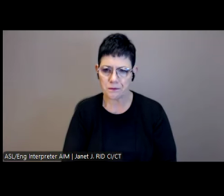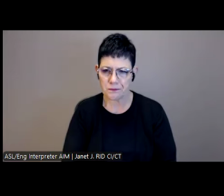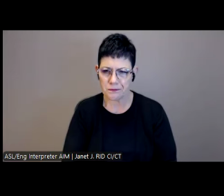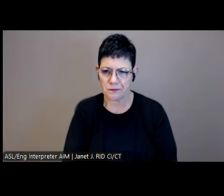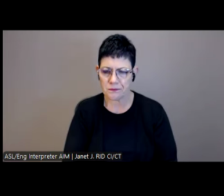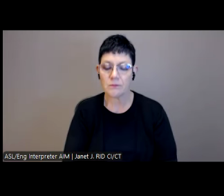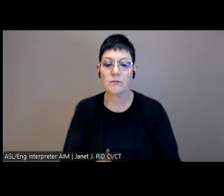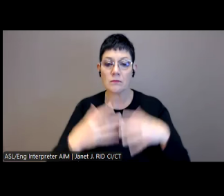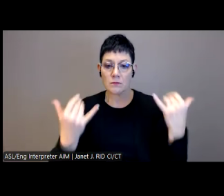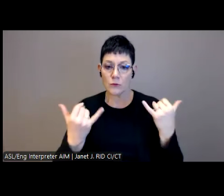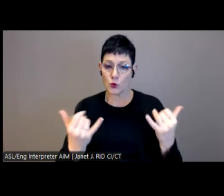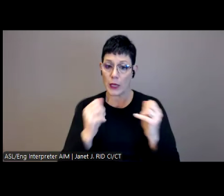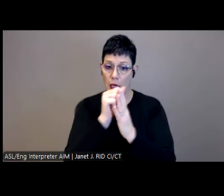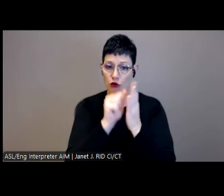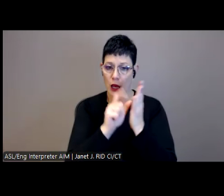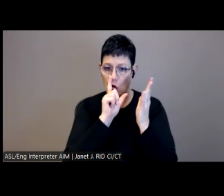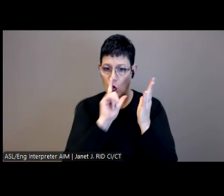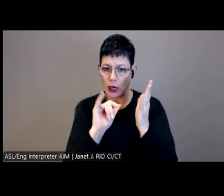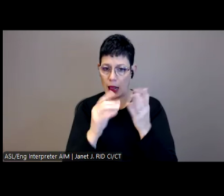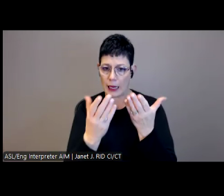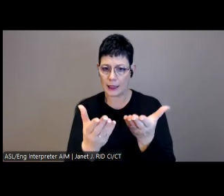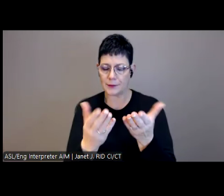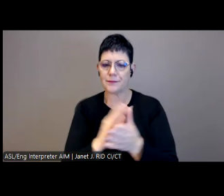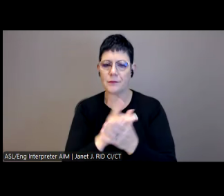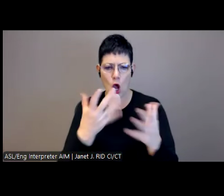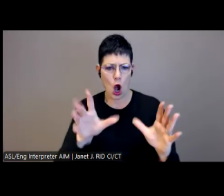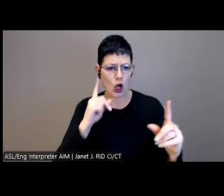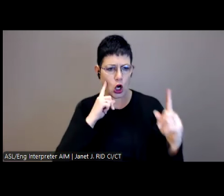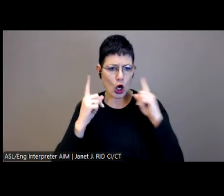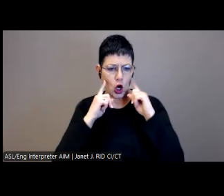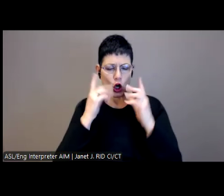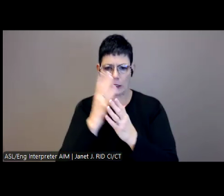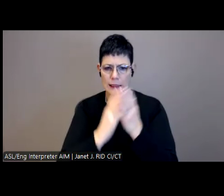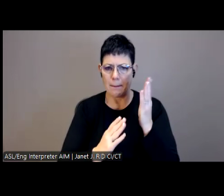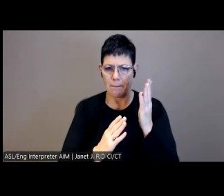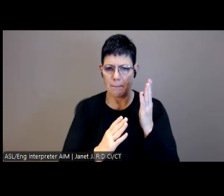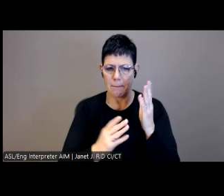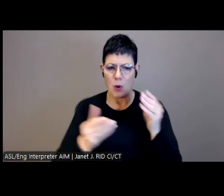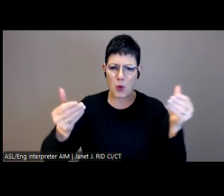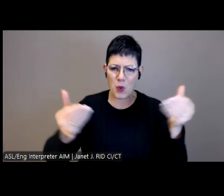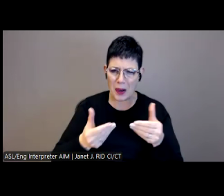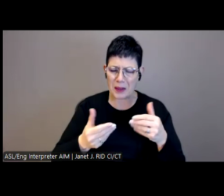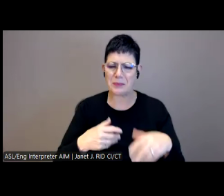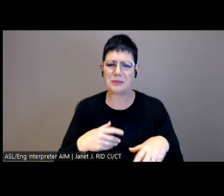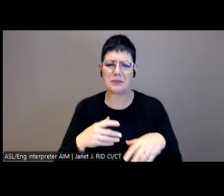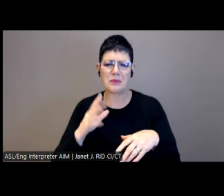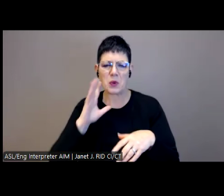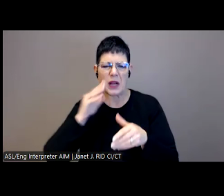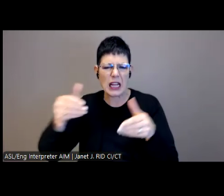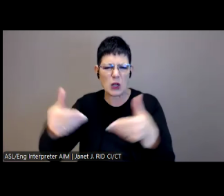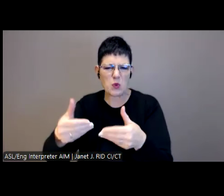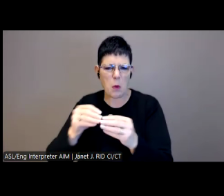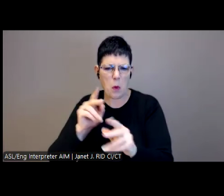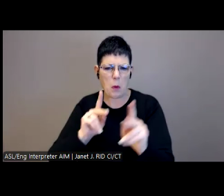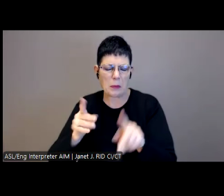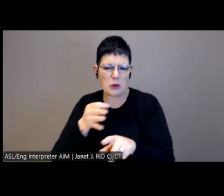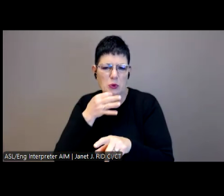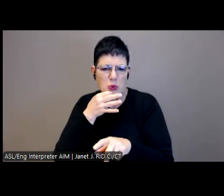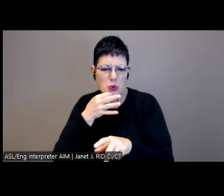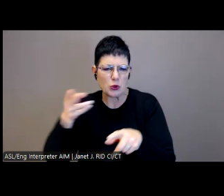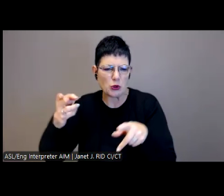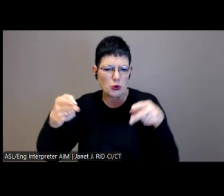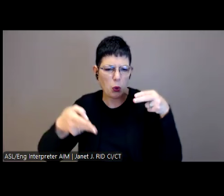So our agenda, you've heard some welcomes, and we'll do some more introductions as people